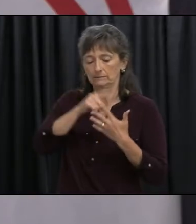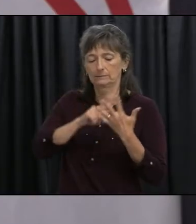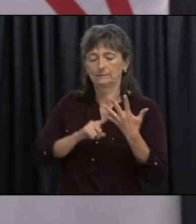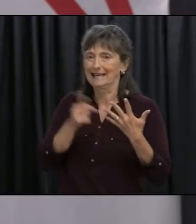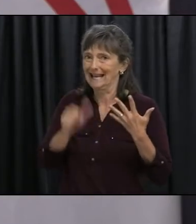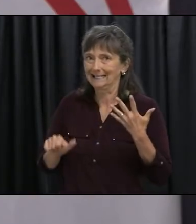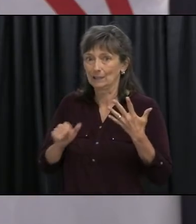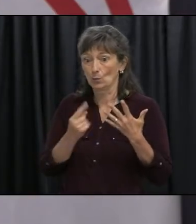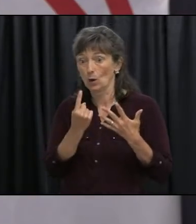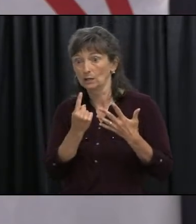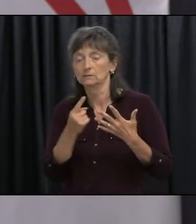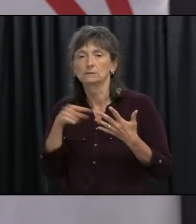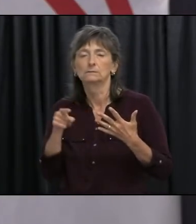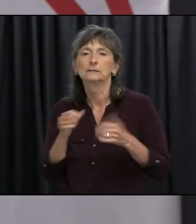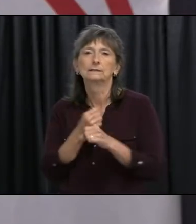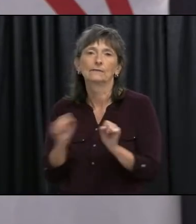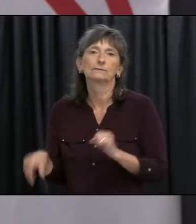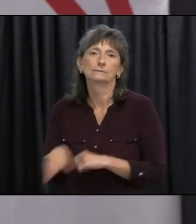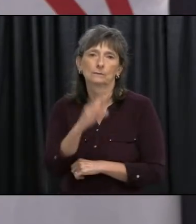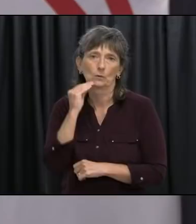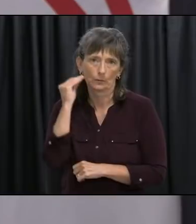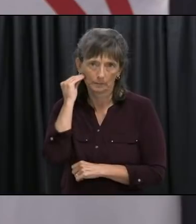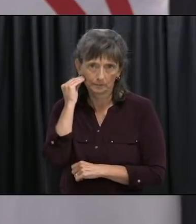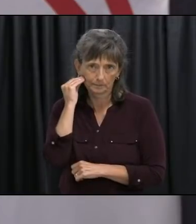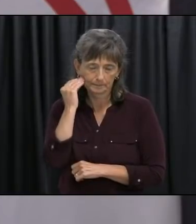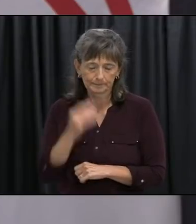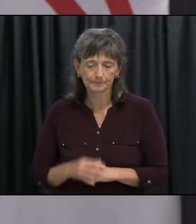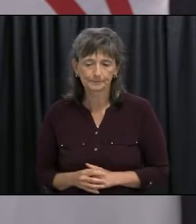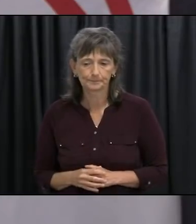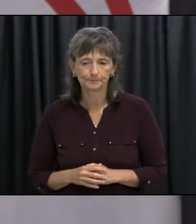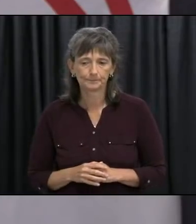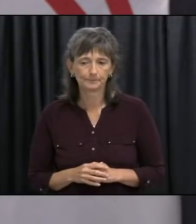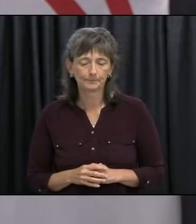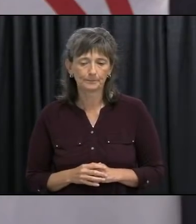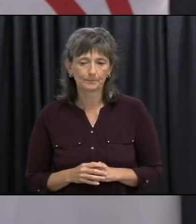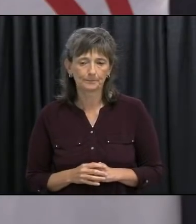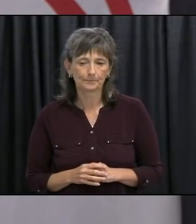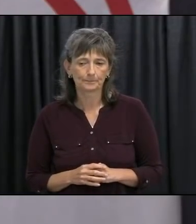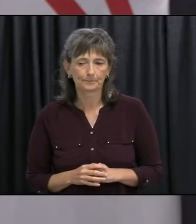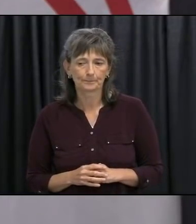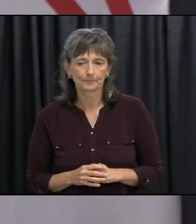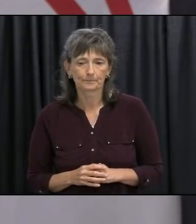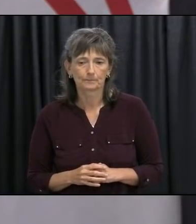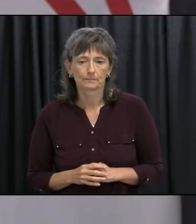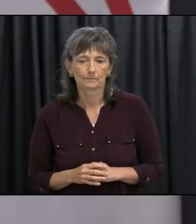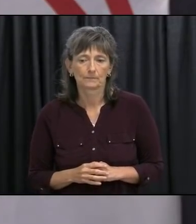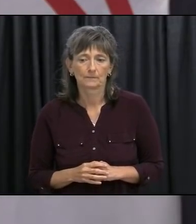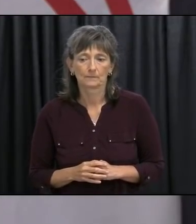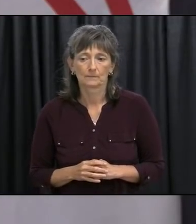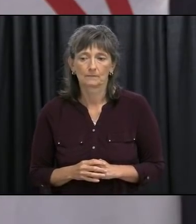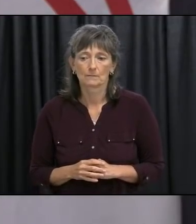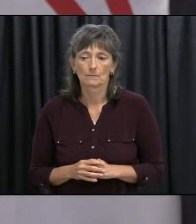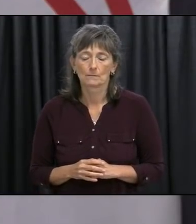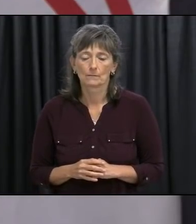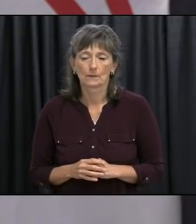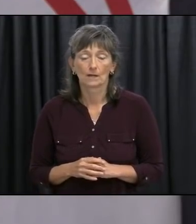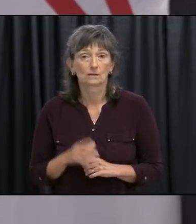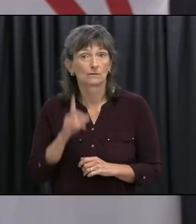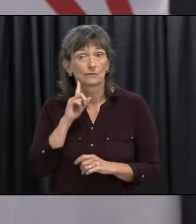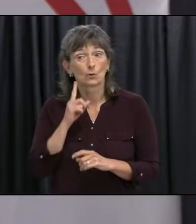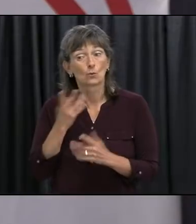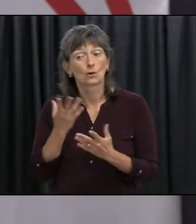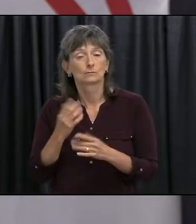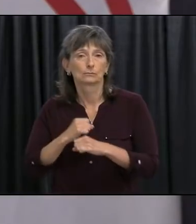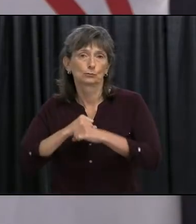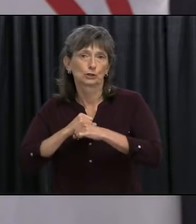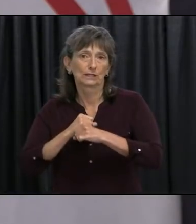symptoms of COVID-19, well, the safe thing to do is to stay home. And of course, this is really to